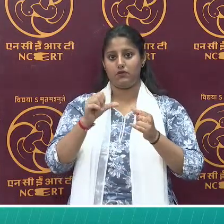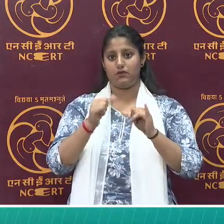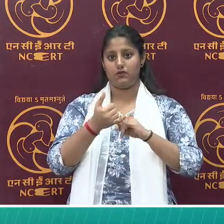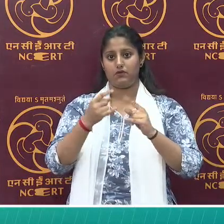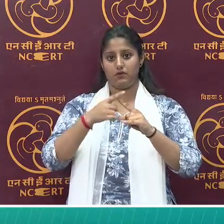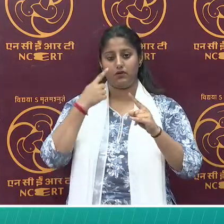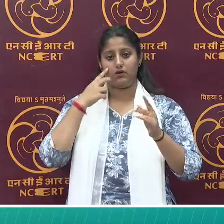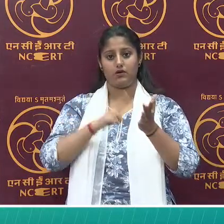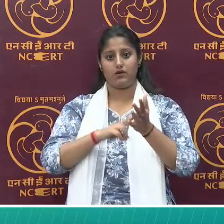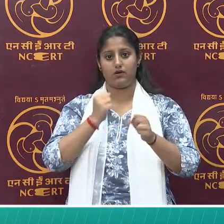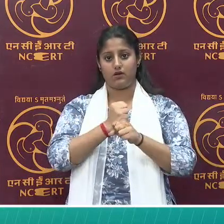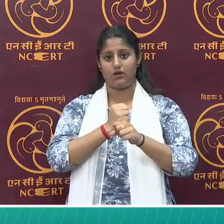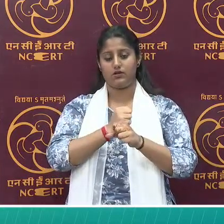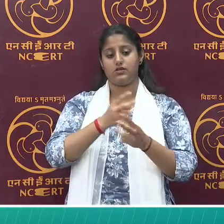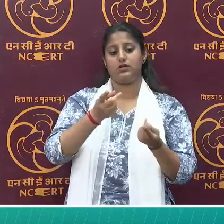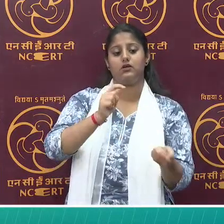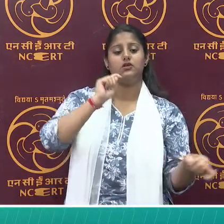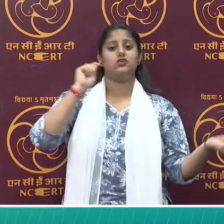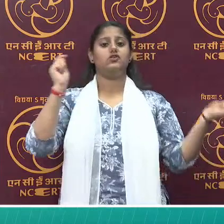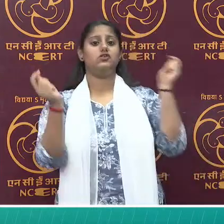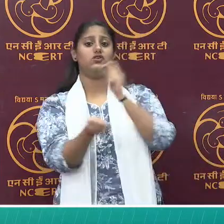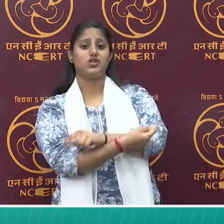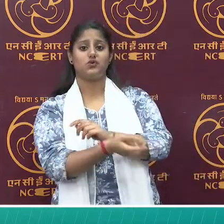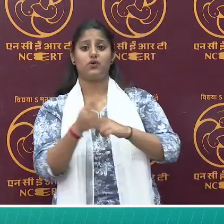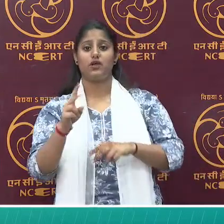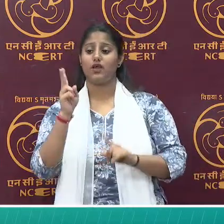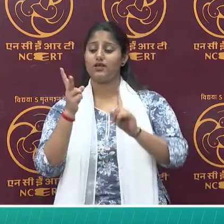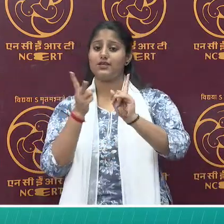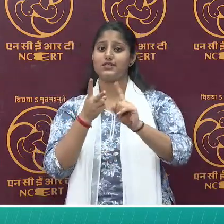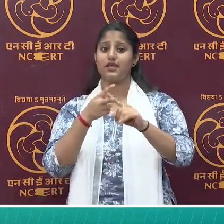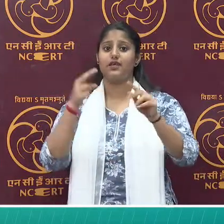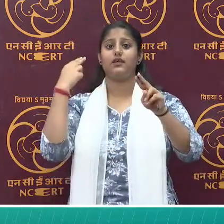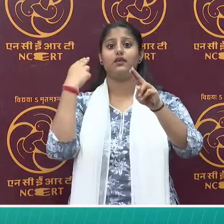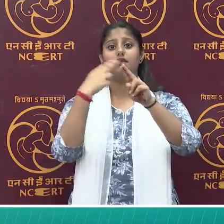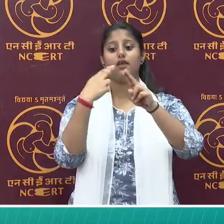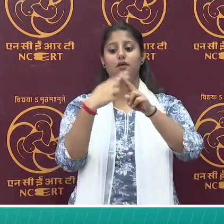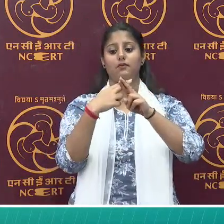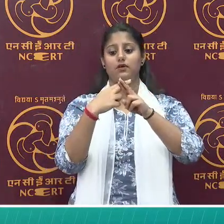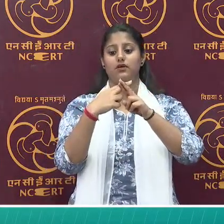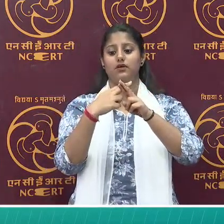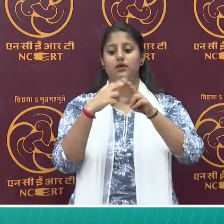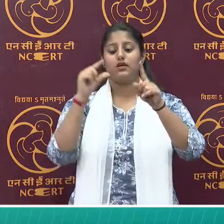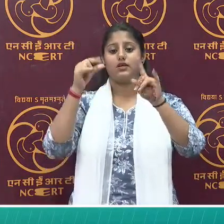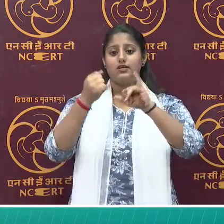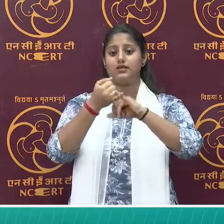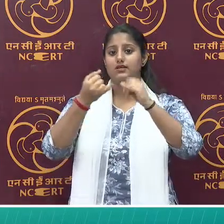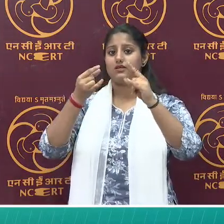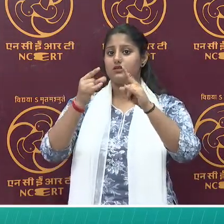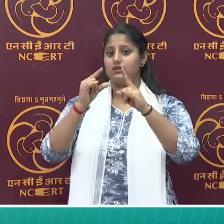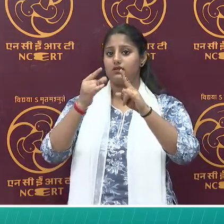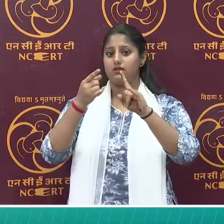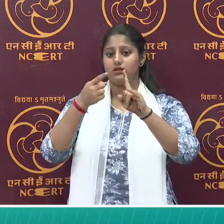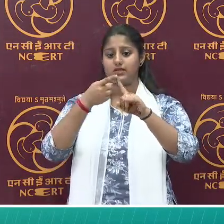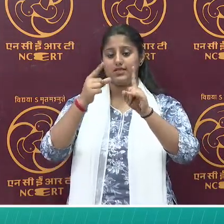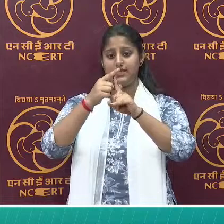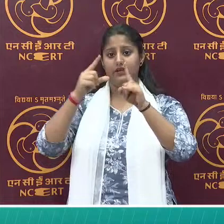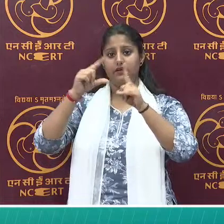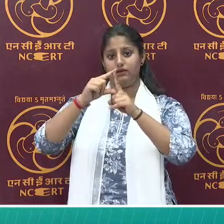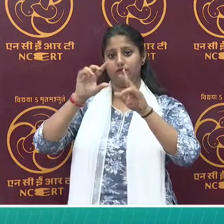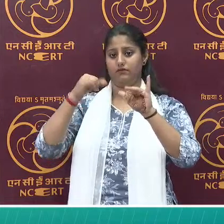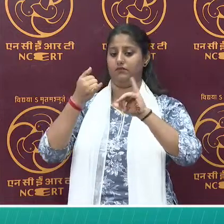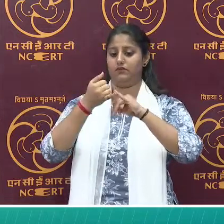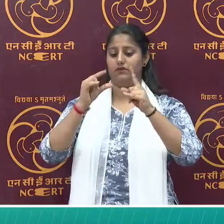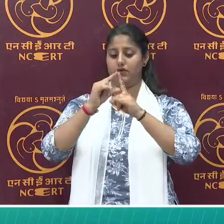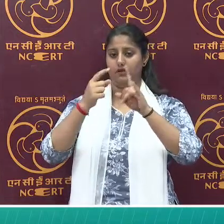Shifted into a next process, and with the help of seed drill, what we are doing now, seed drill has a